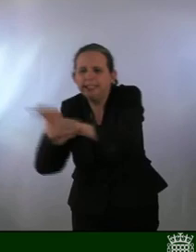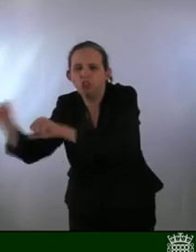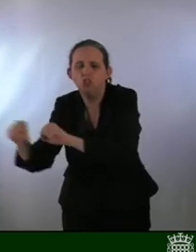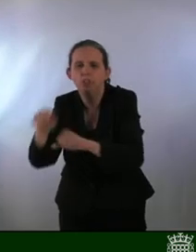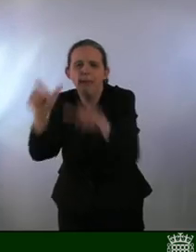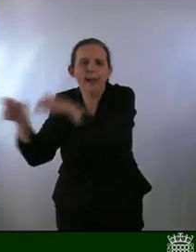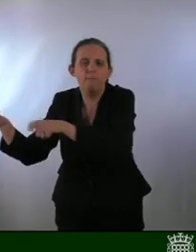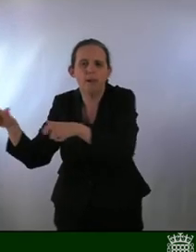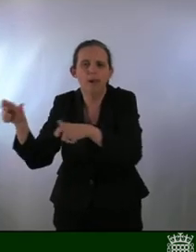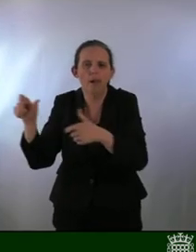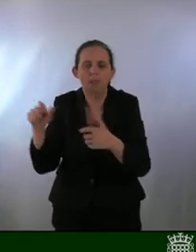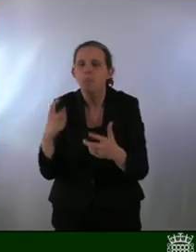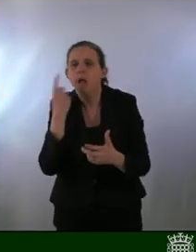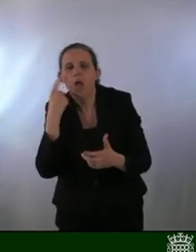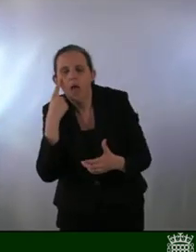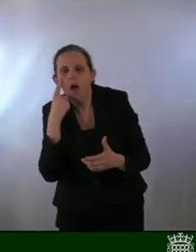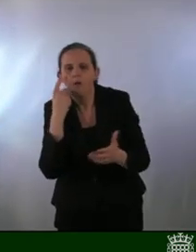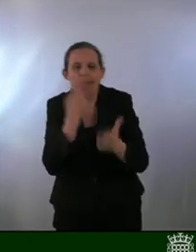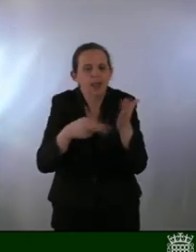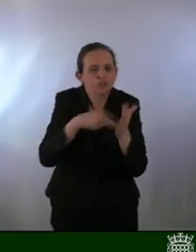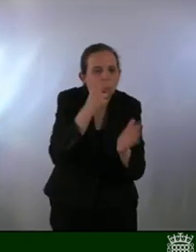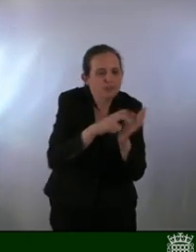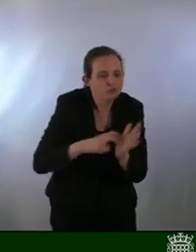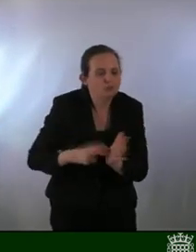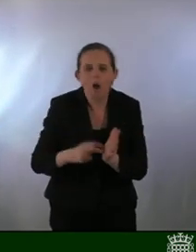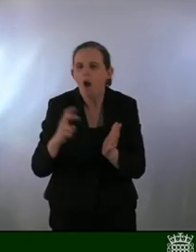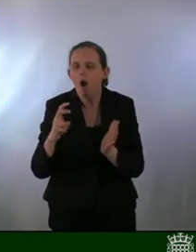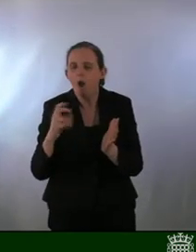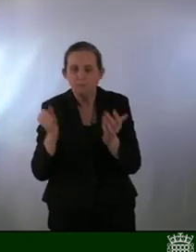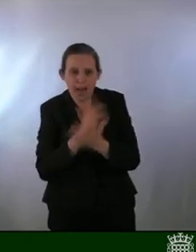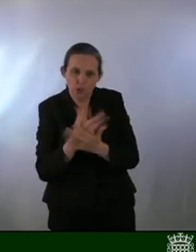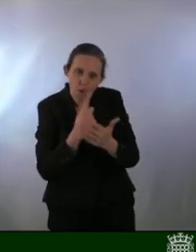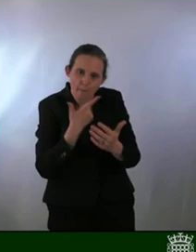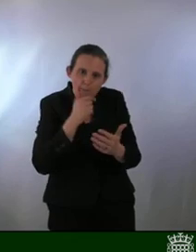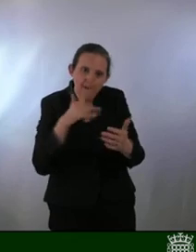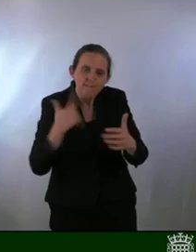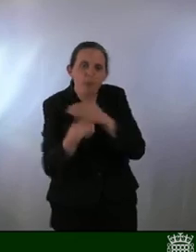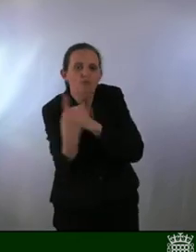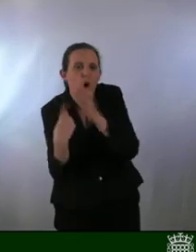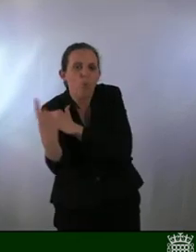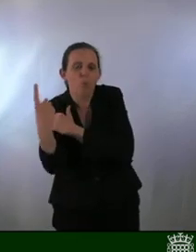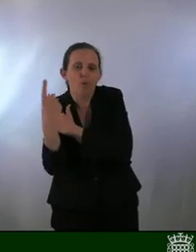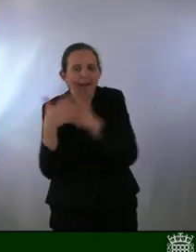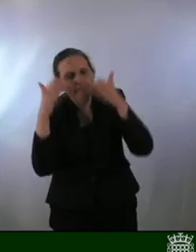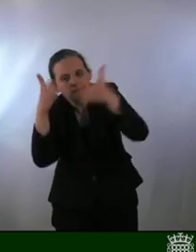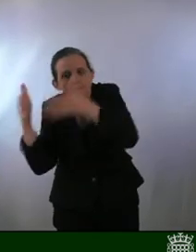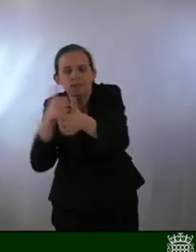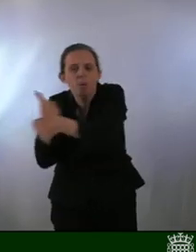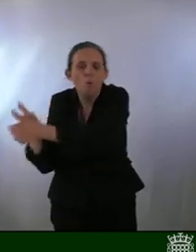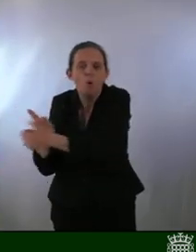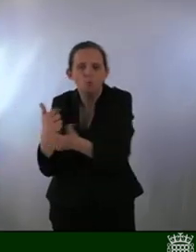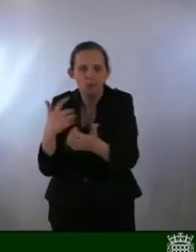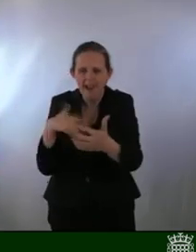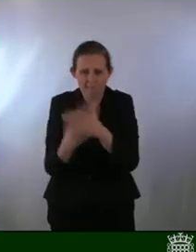it's by looking at the voting register or whatever, to ensure that they're being catered for, because they are particularly vulnerable if they're